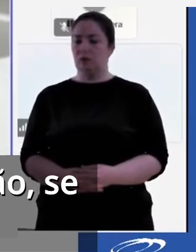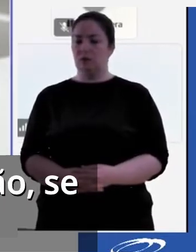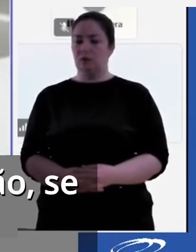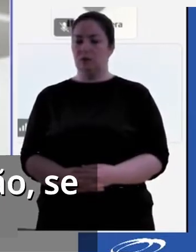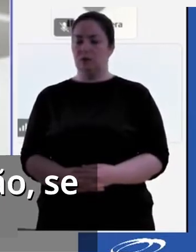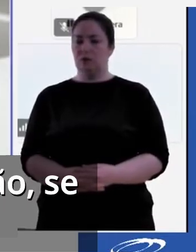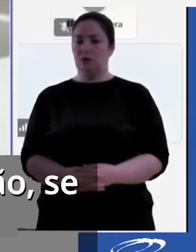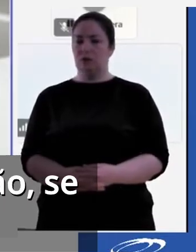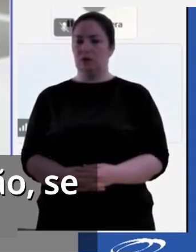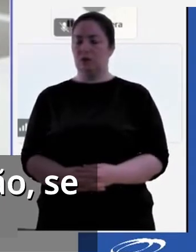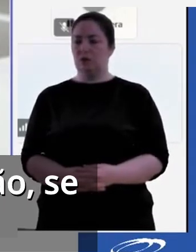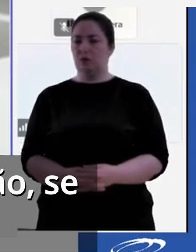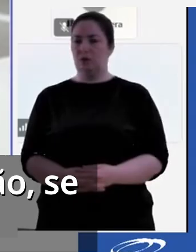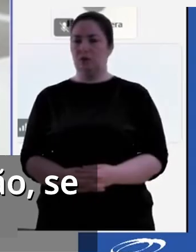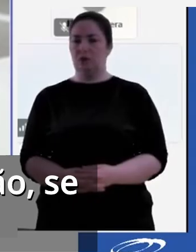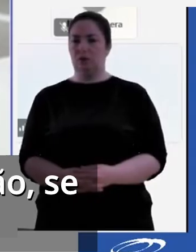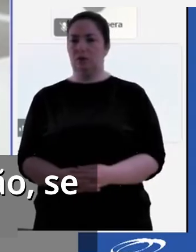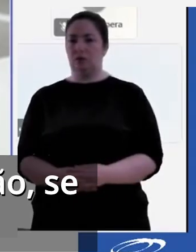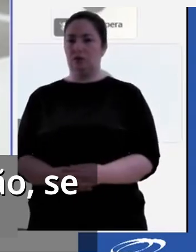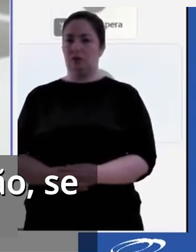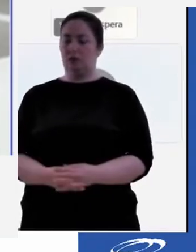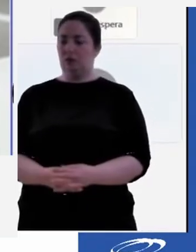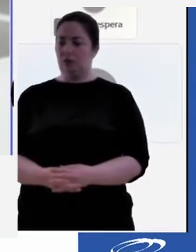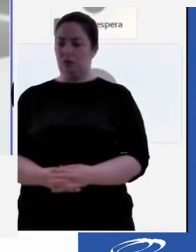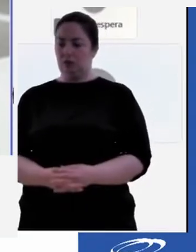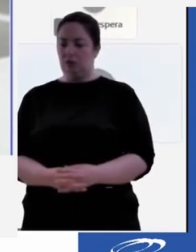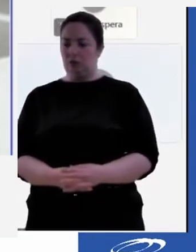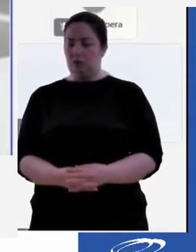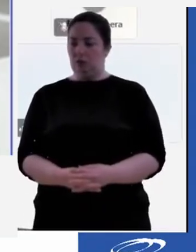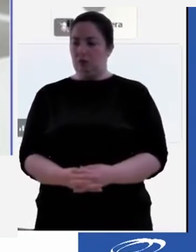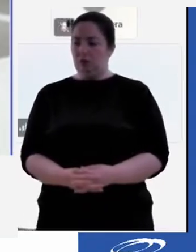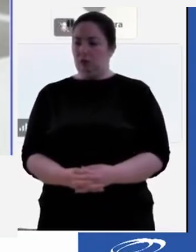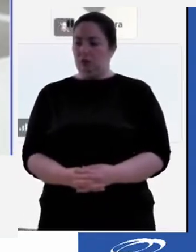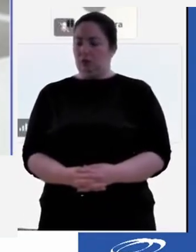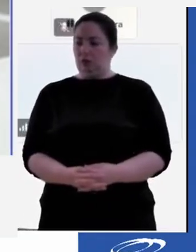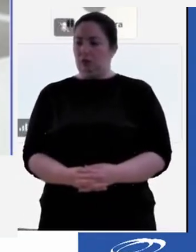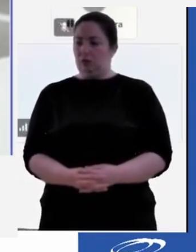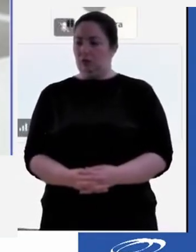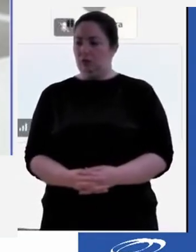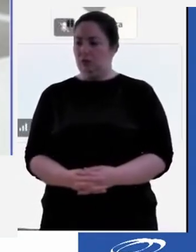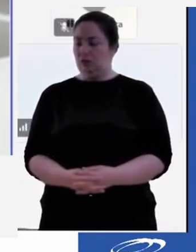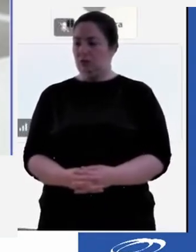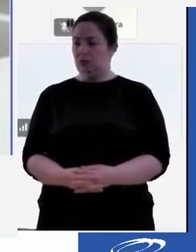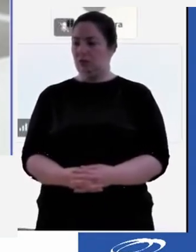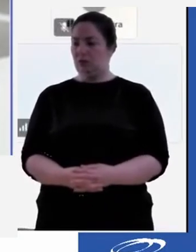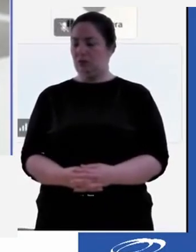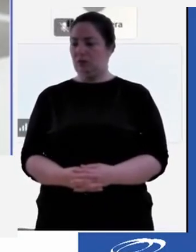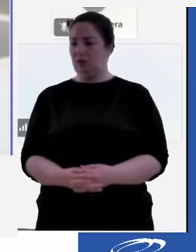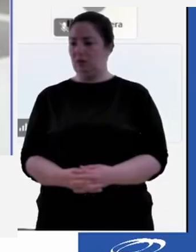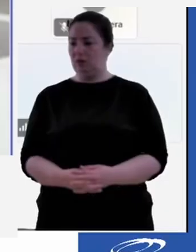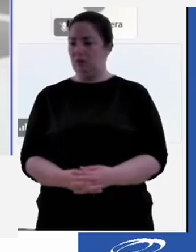in that equation if you're using sonication cultures. I have good news for you, Juliana. The paper